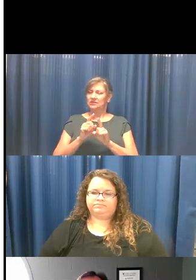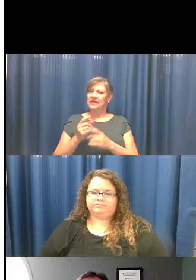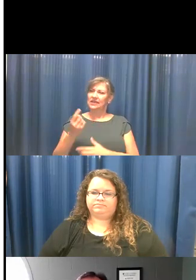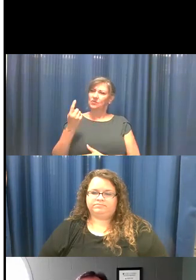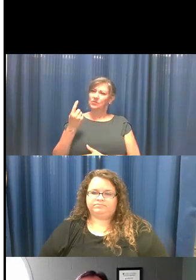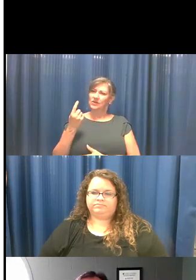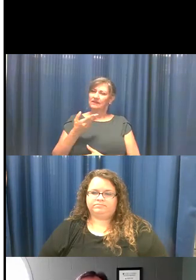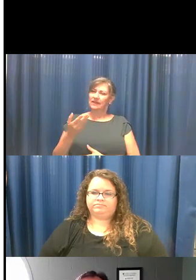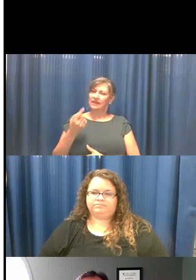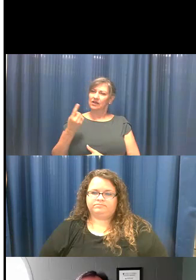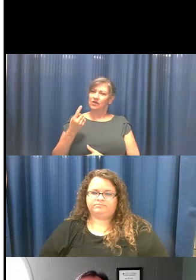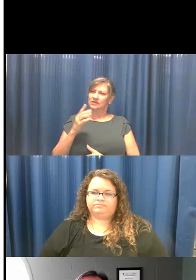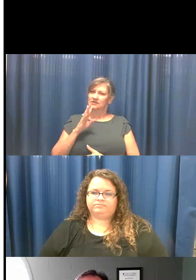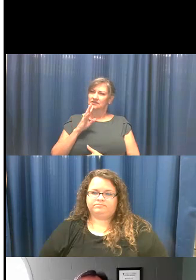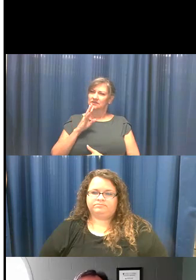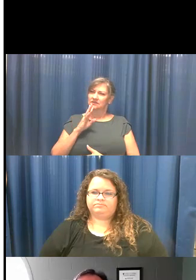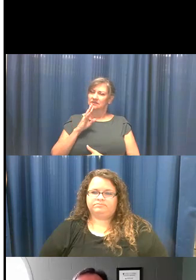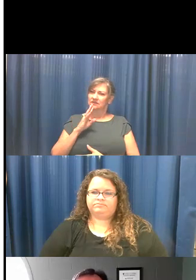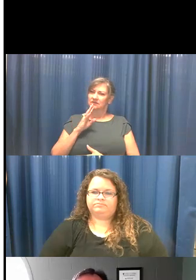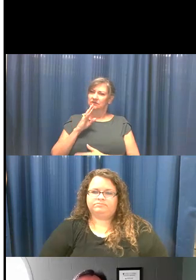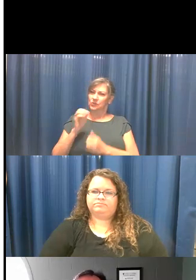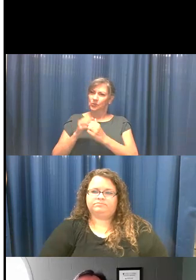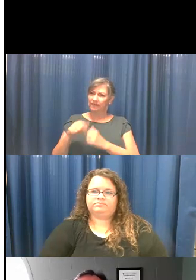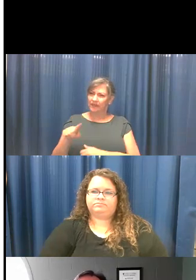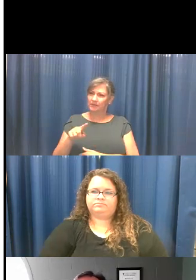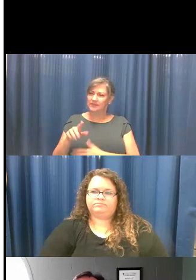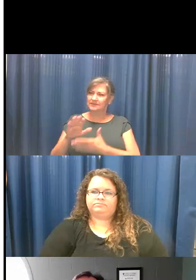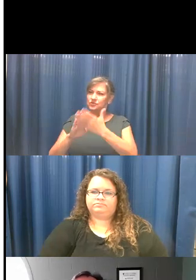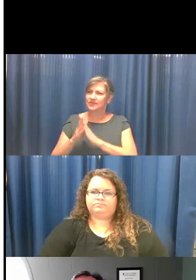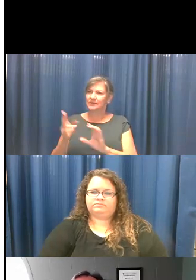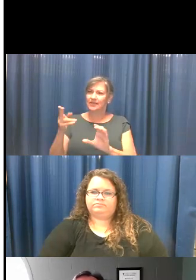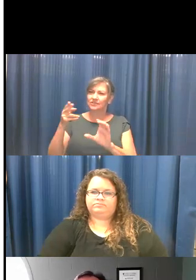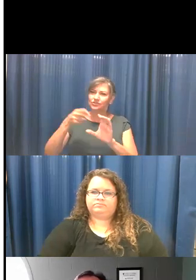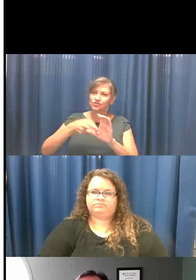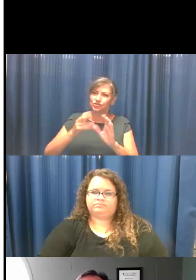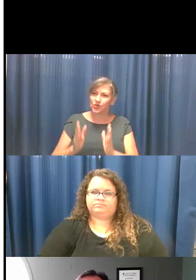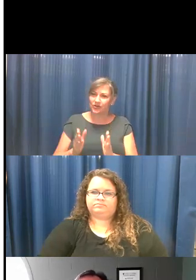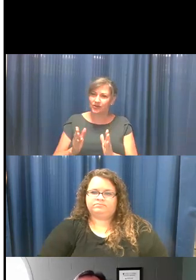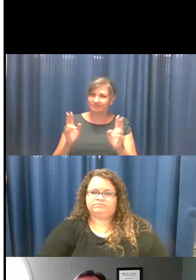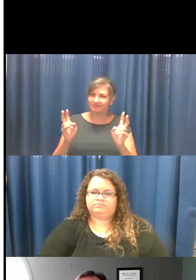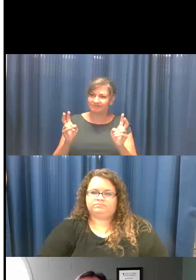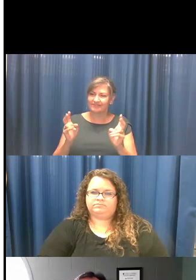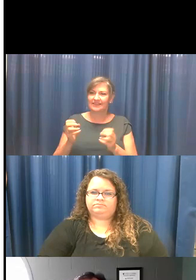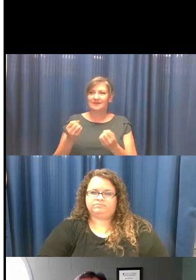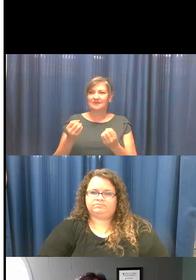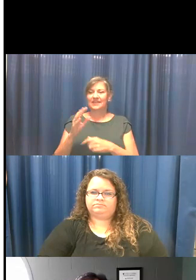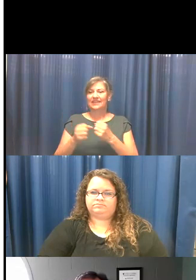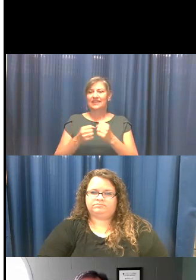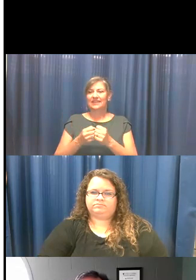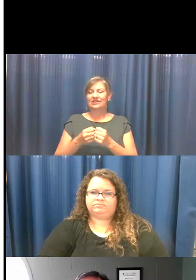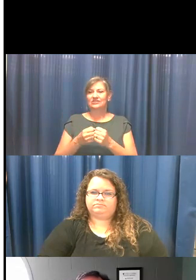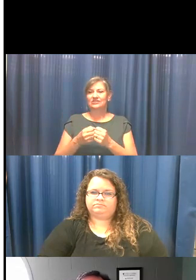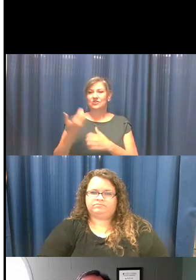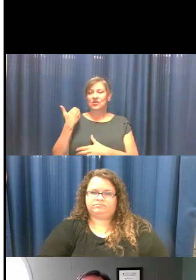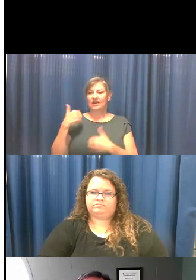things that I always talk to them about is being a joiner. And years ago, when I worked at DuPont, I had the